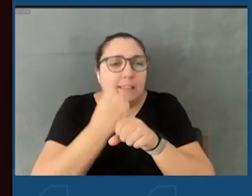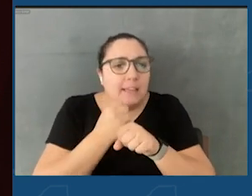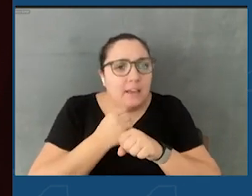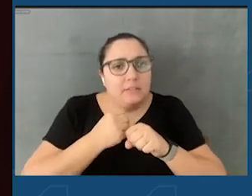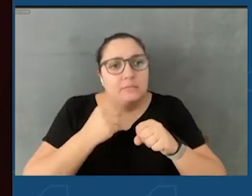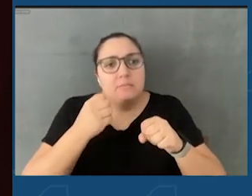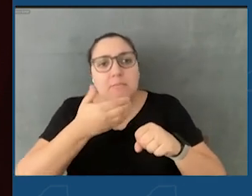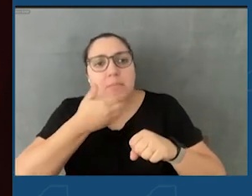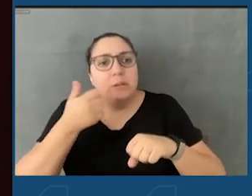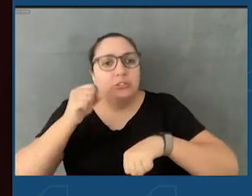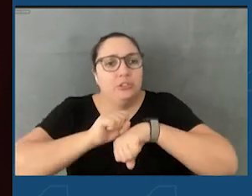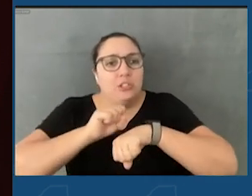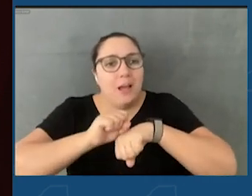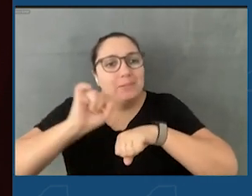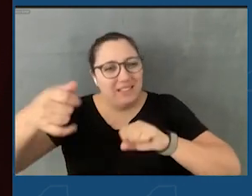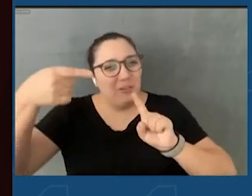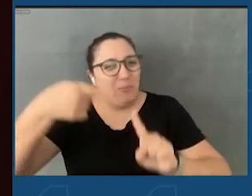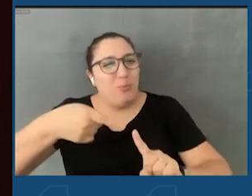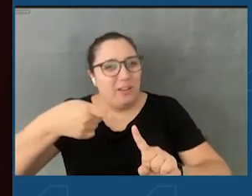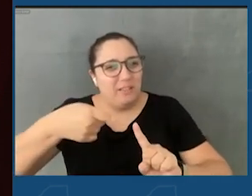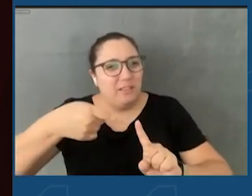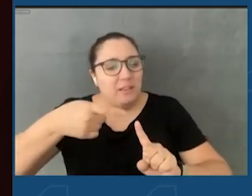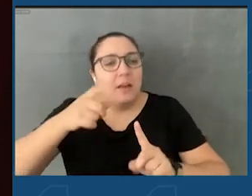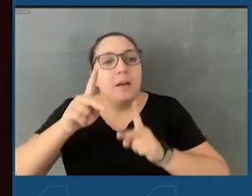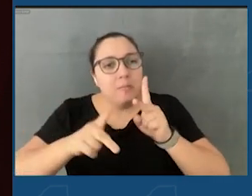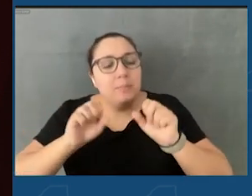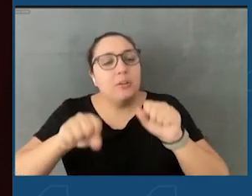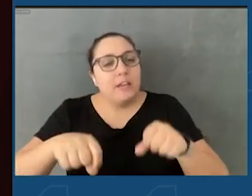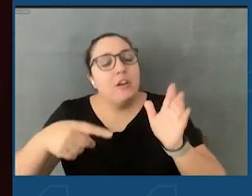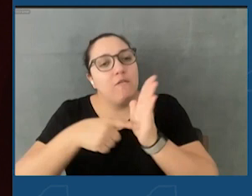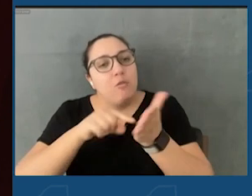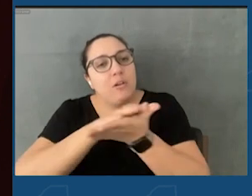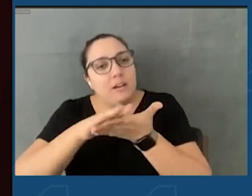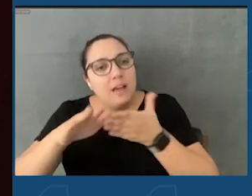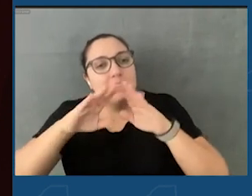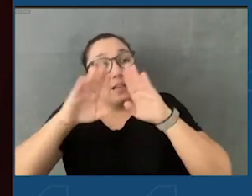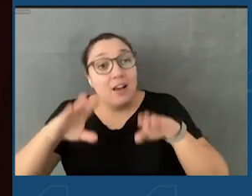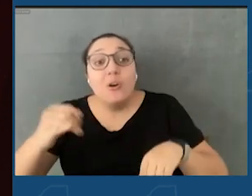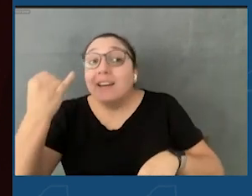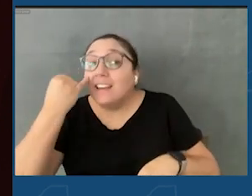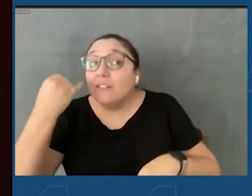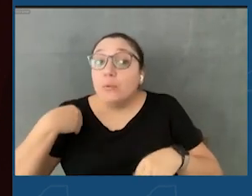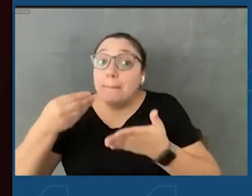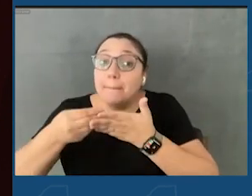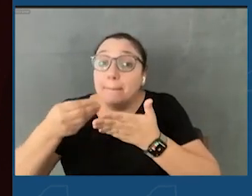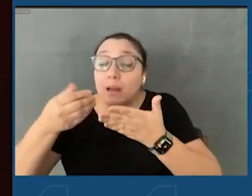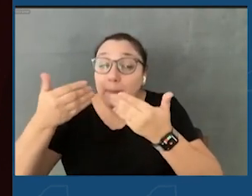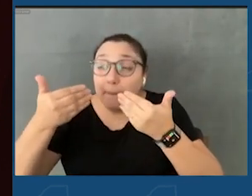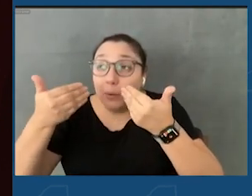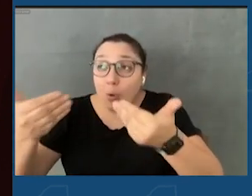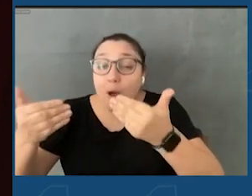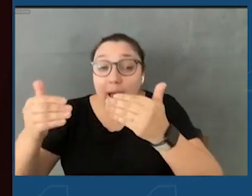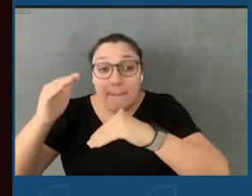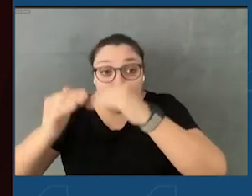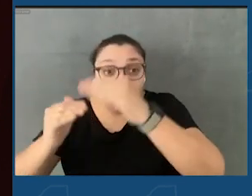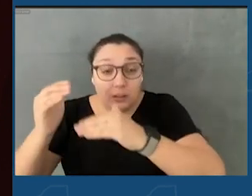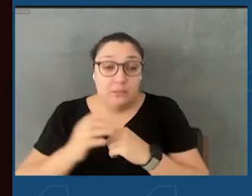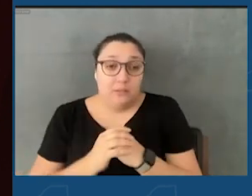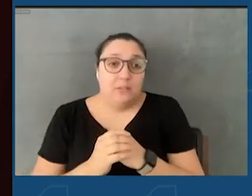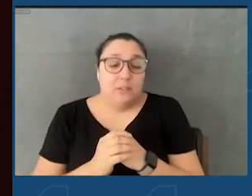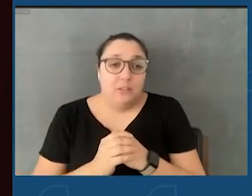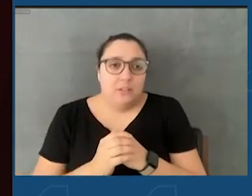the point I'm making. People are going to be able to afford nice houses if we build them. So everybody deserves